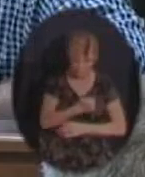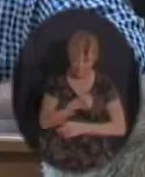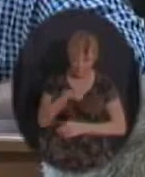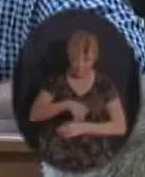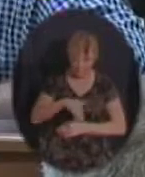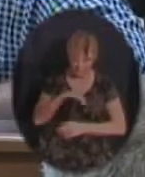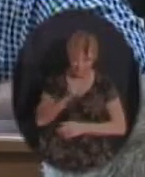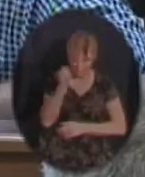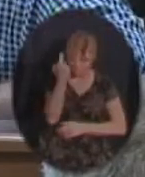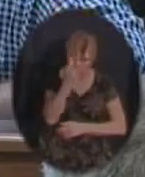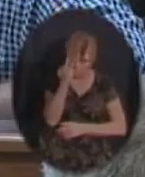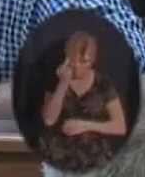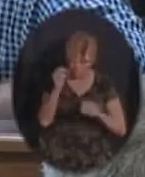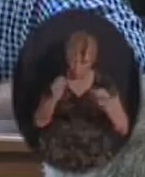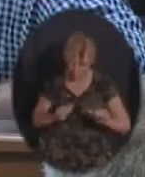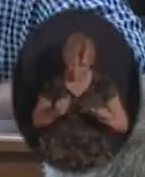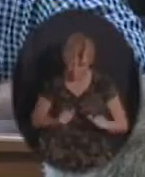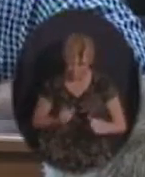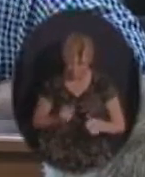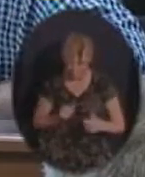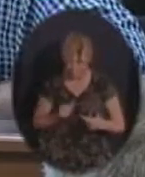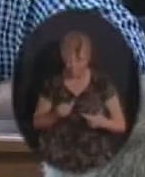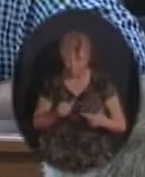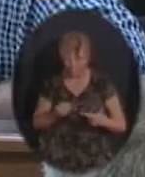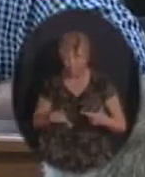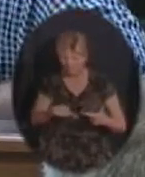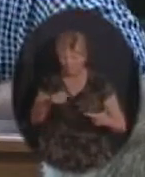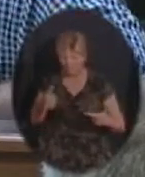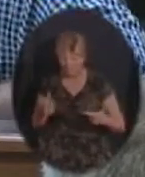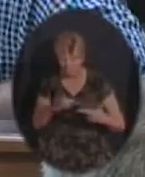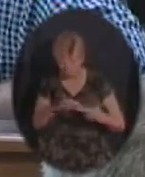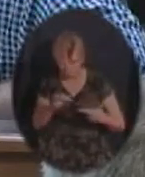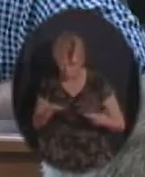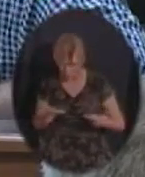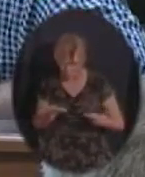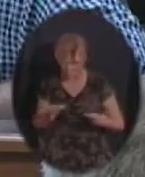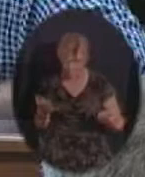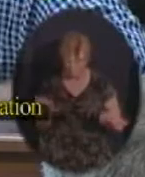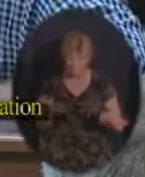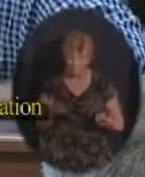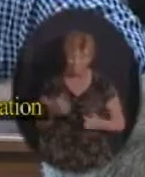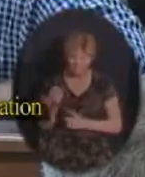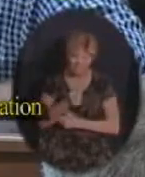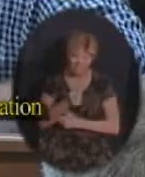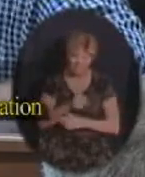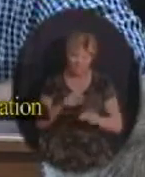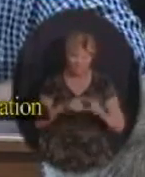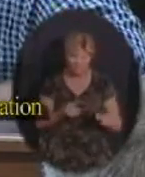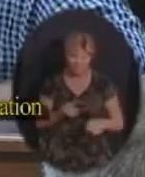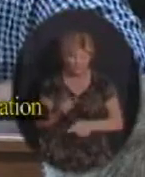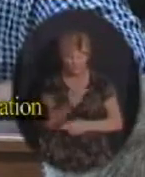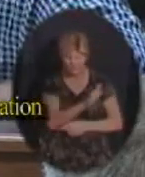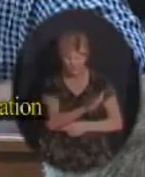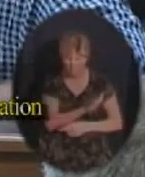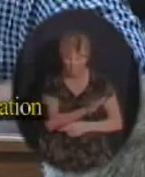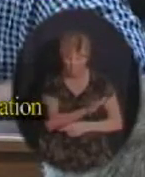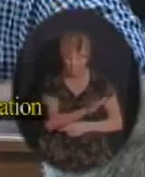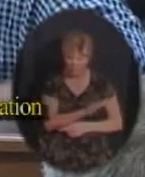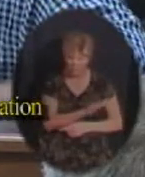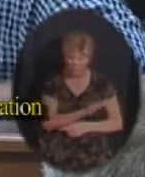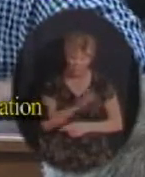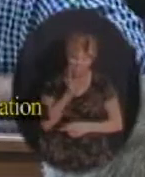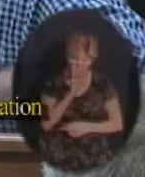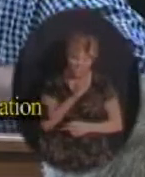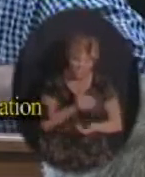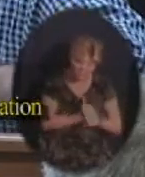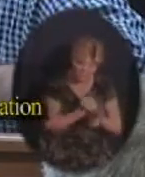their recommendation is that it be facilitated by someone who does speak the language. And that's what we would prefer to do. And